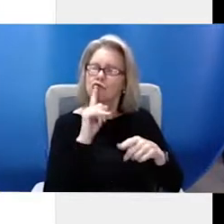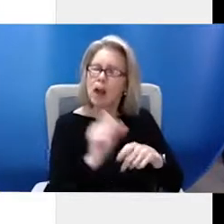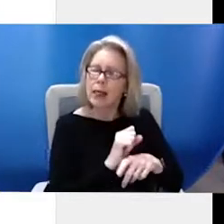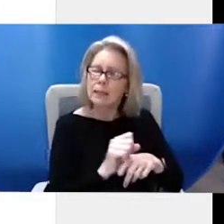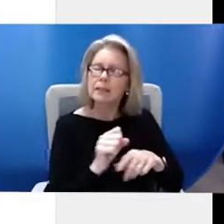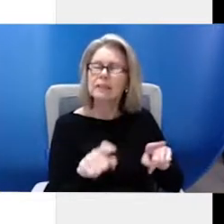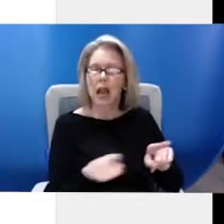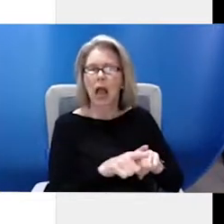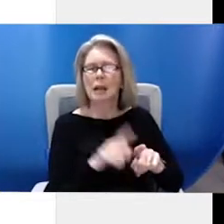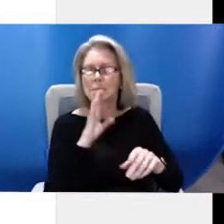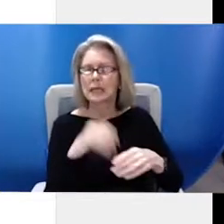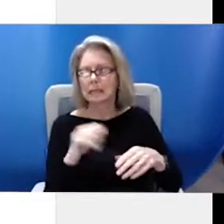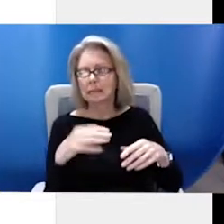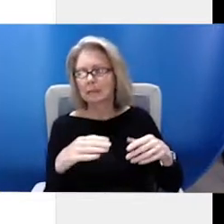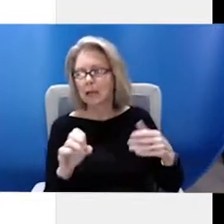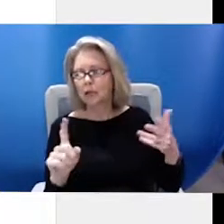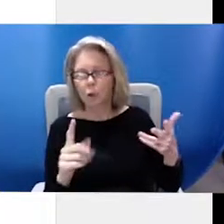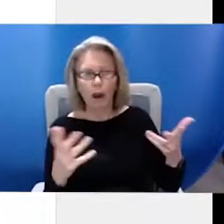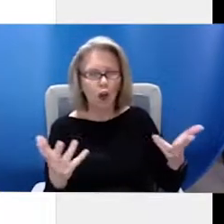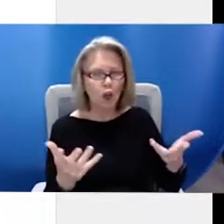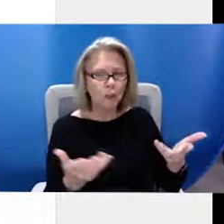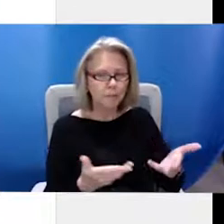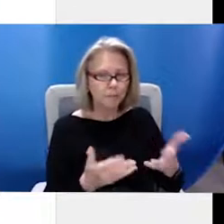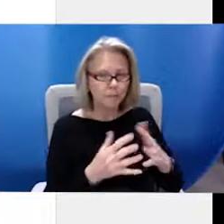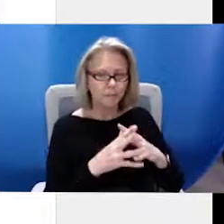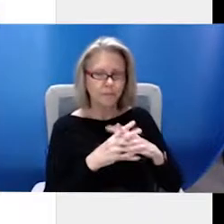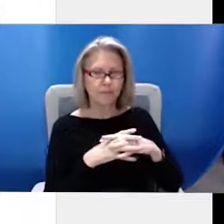Living in this reality is like being in a space where